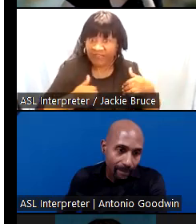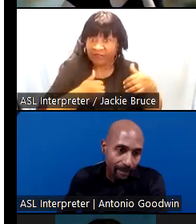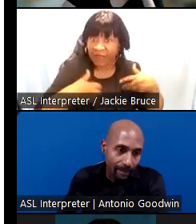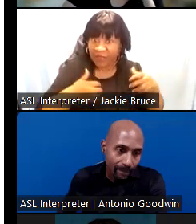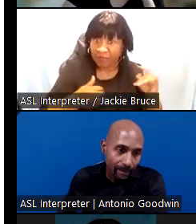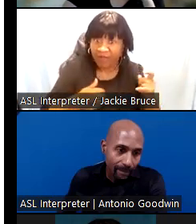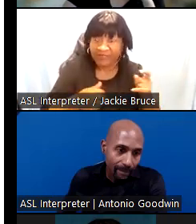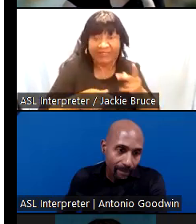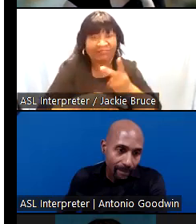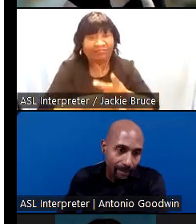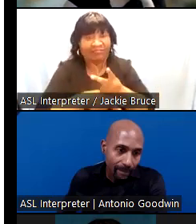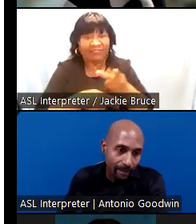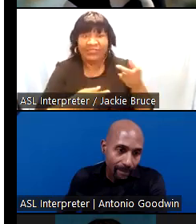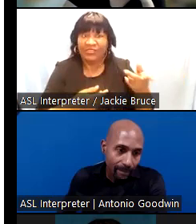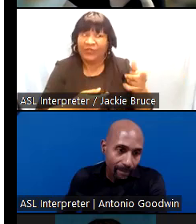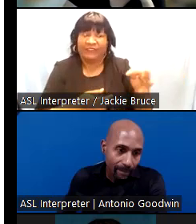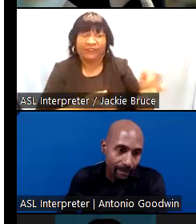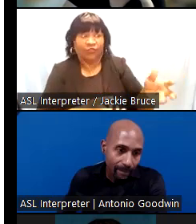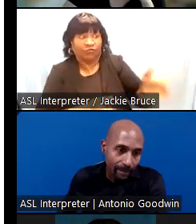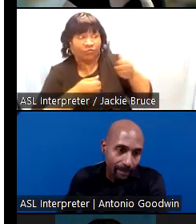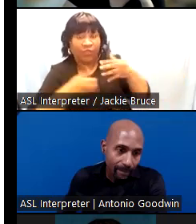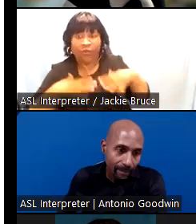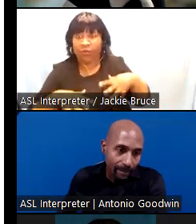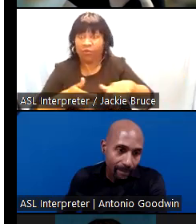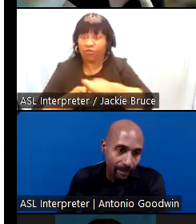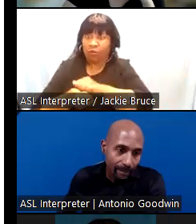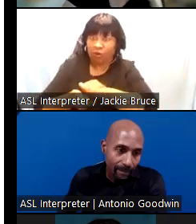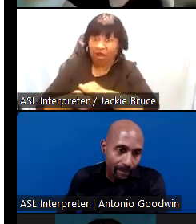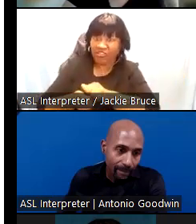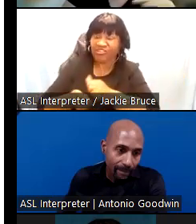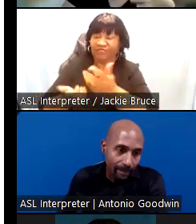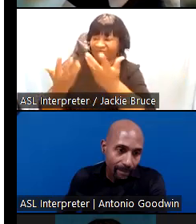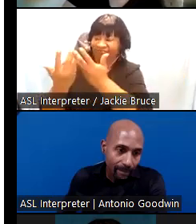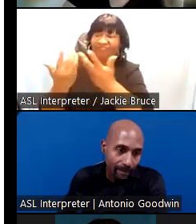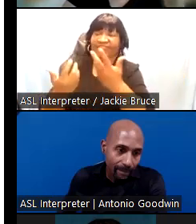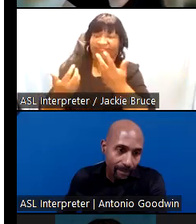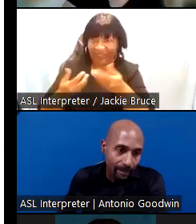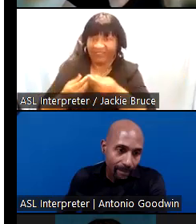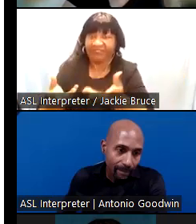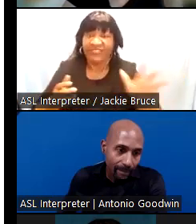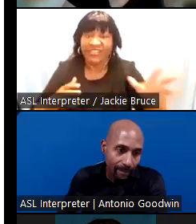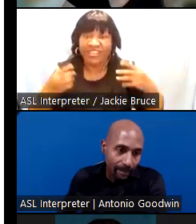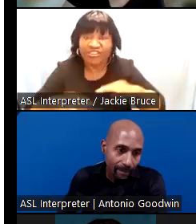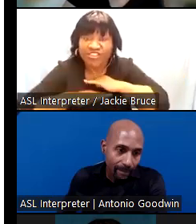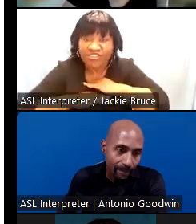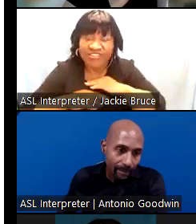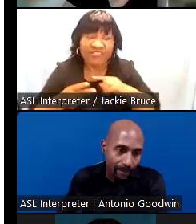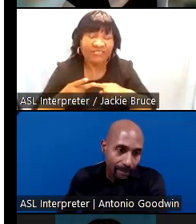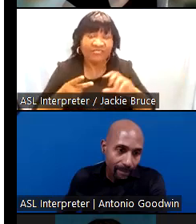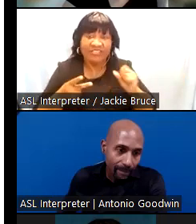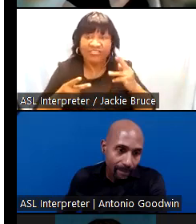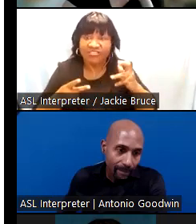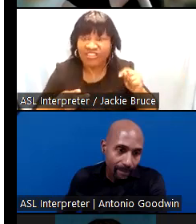also don't want to get monkeypox. So we don't want to be handling their sheets, their towels, their